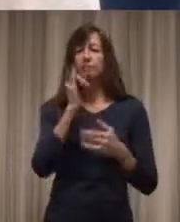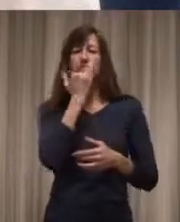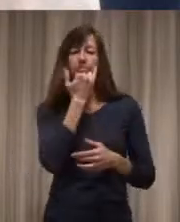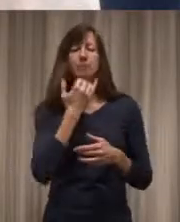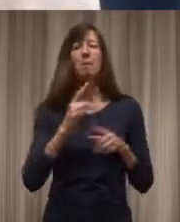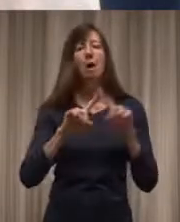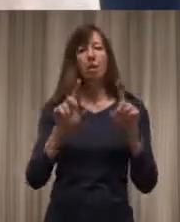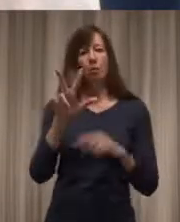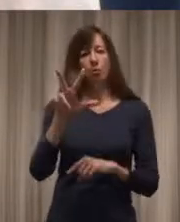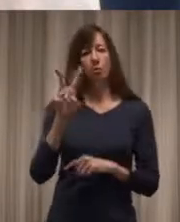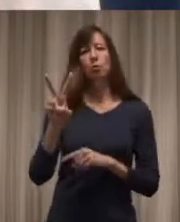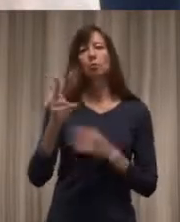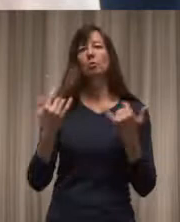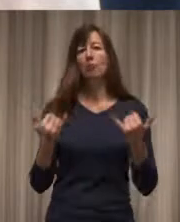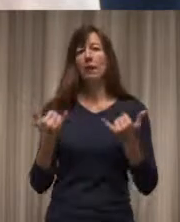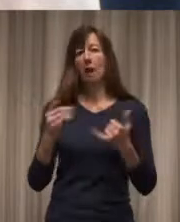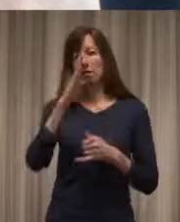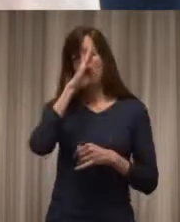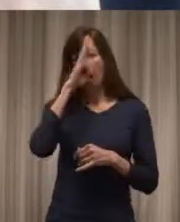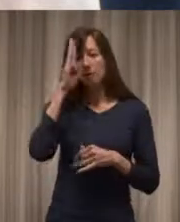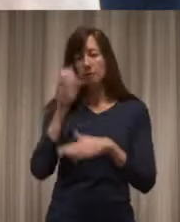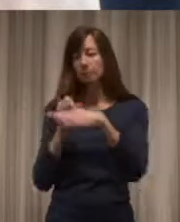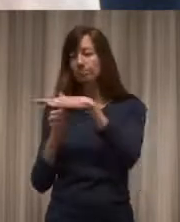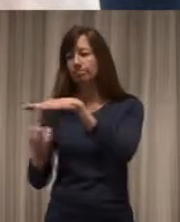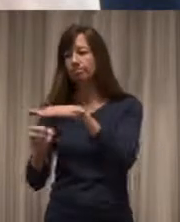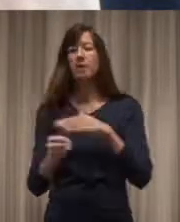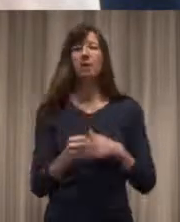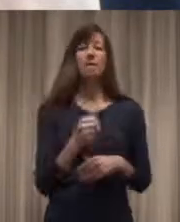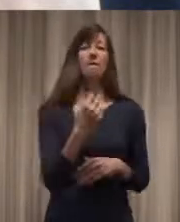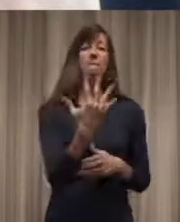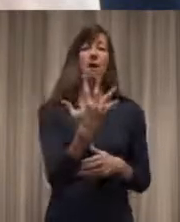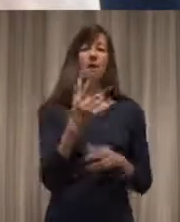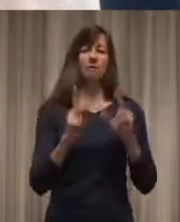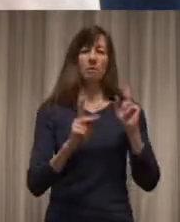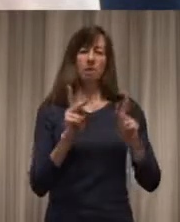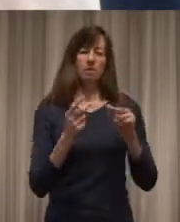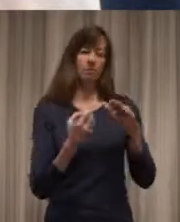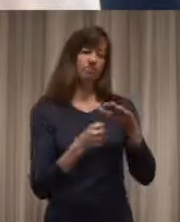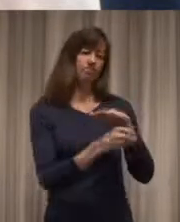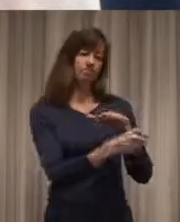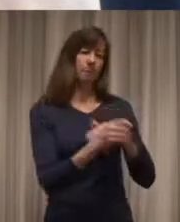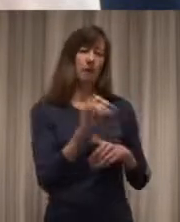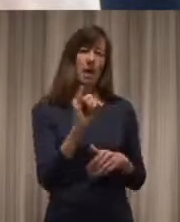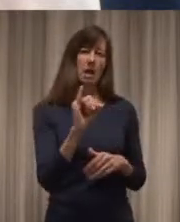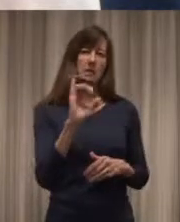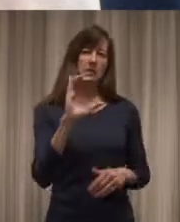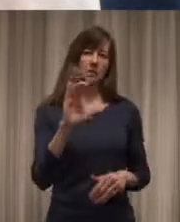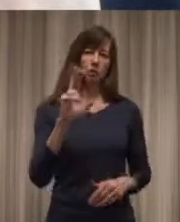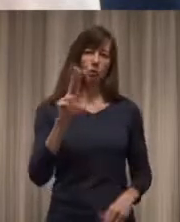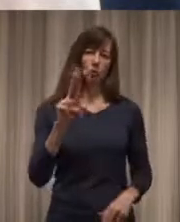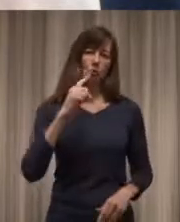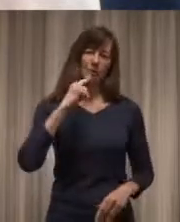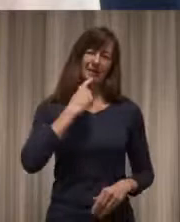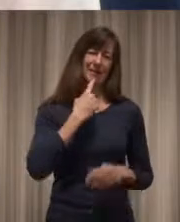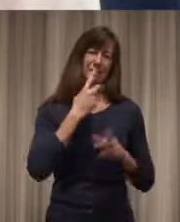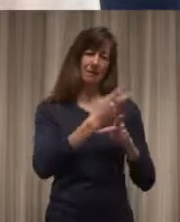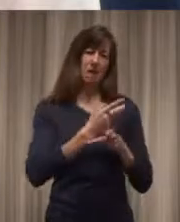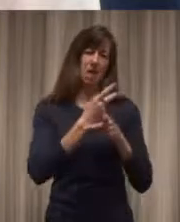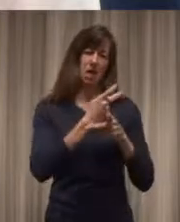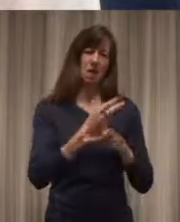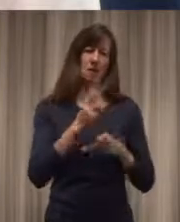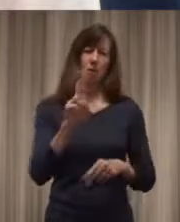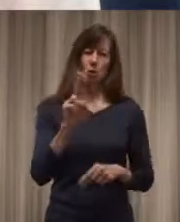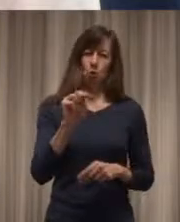with 5 of them in the ICU, and we do continue to see that increase. We anticipate it will continue to